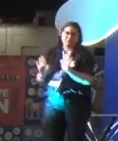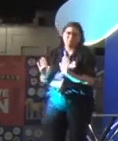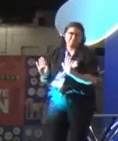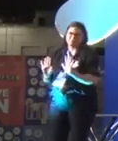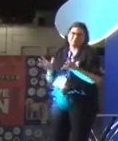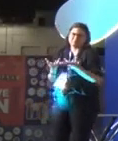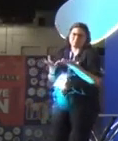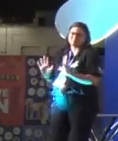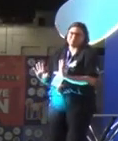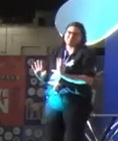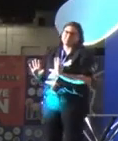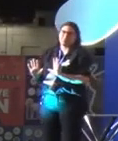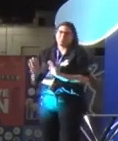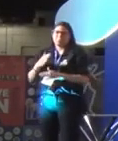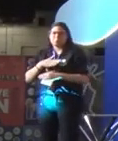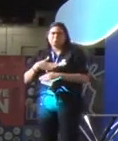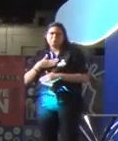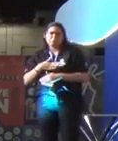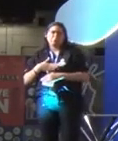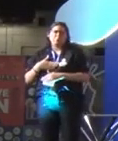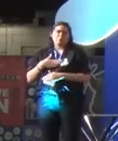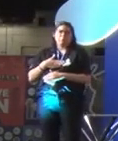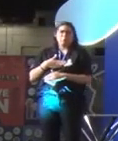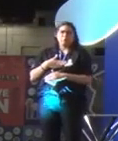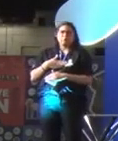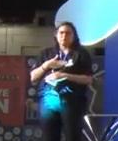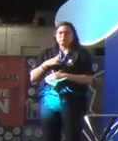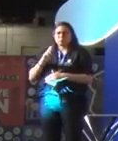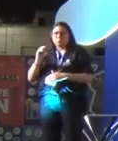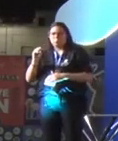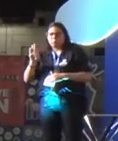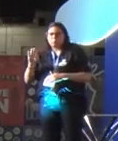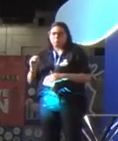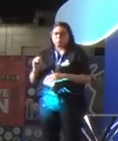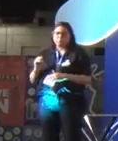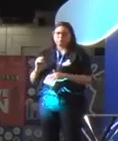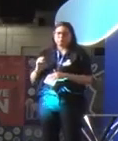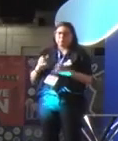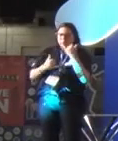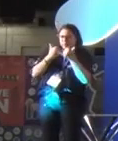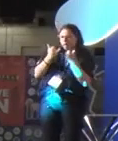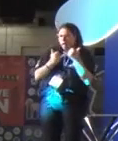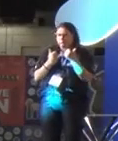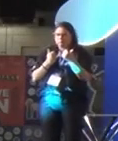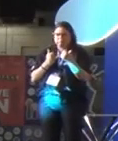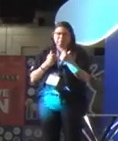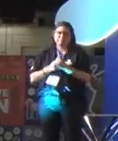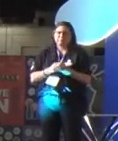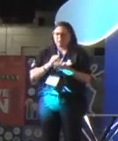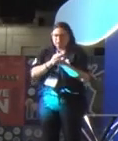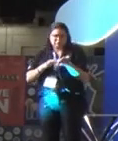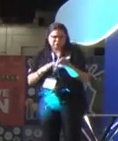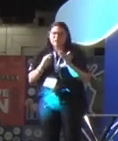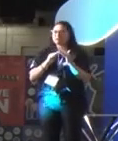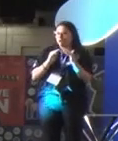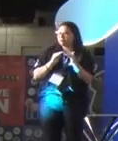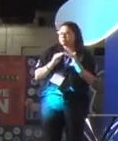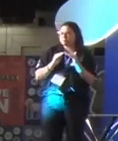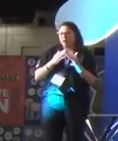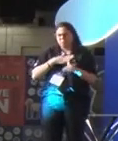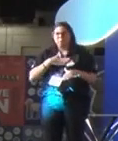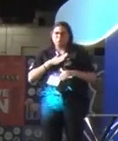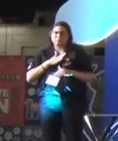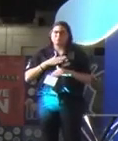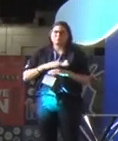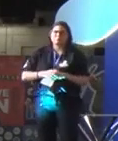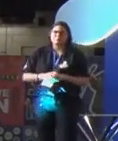their dog. Now, point four, relatability. When I first started working